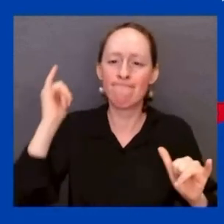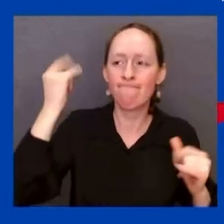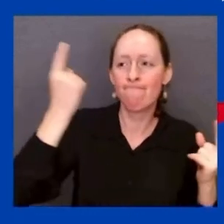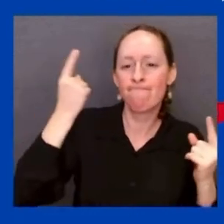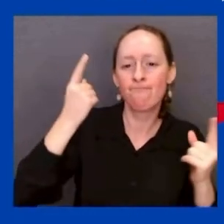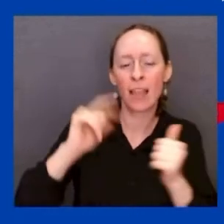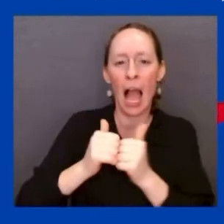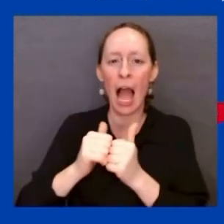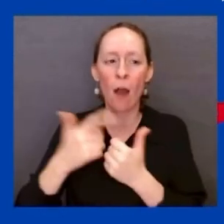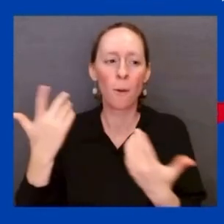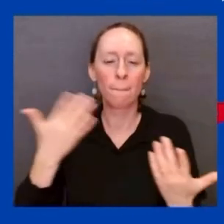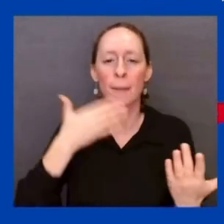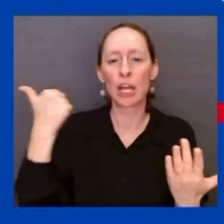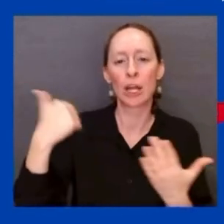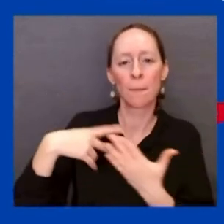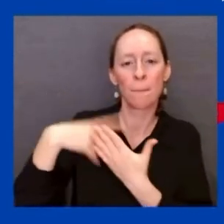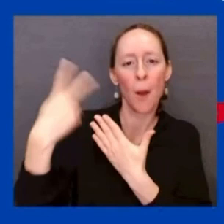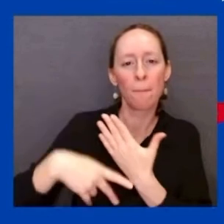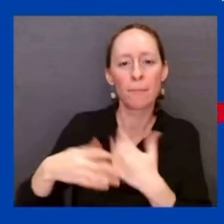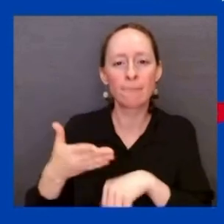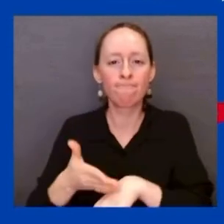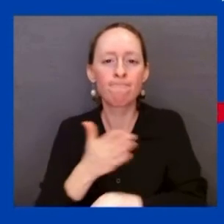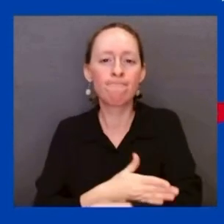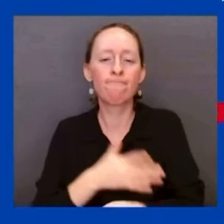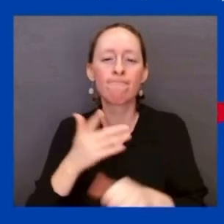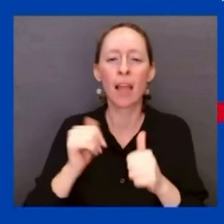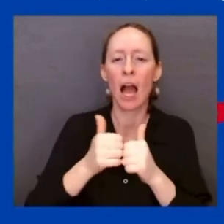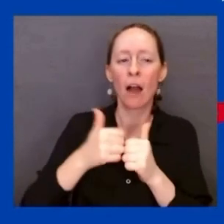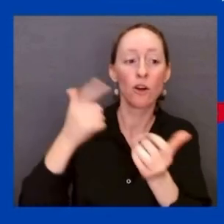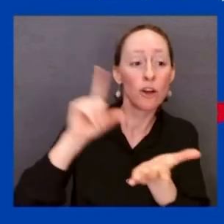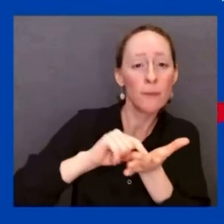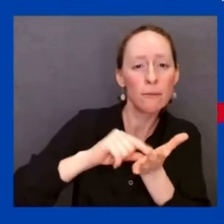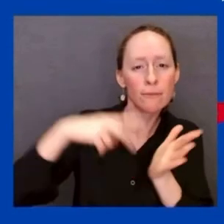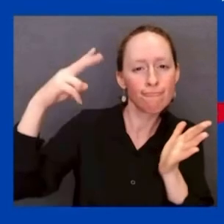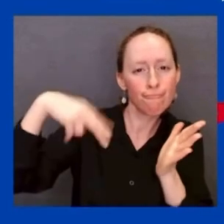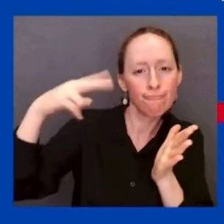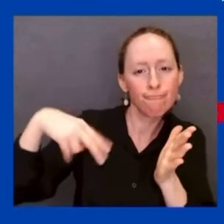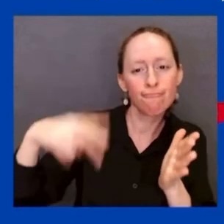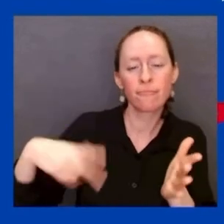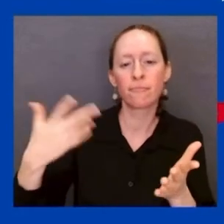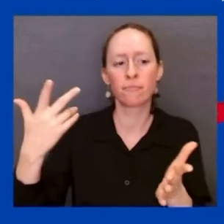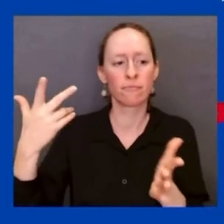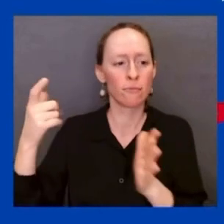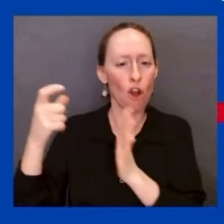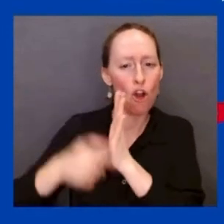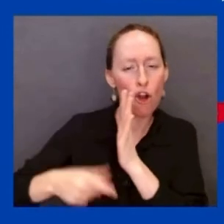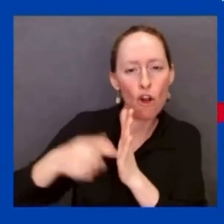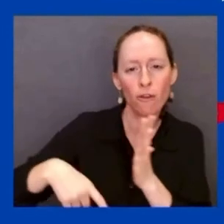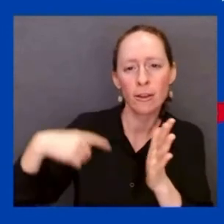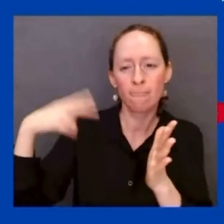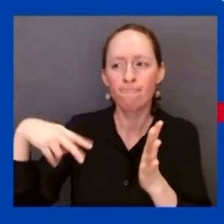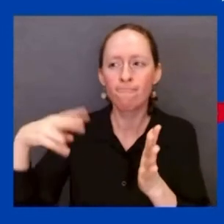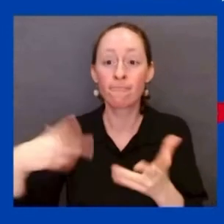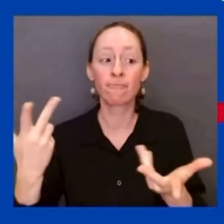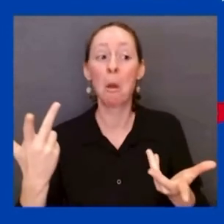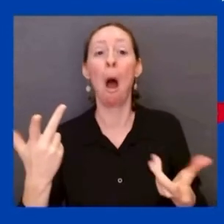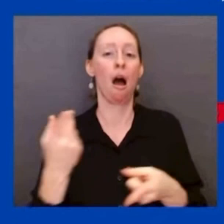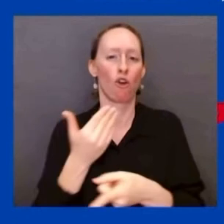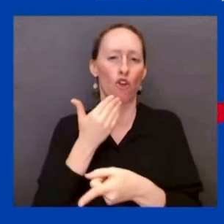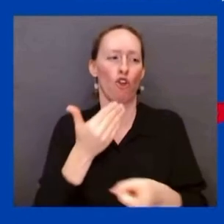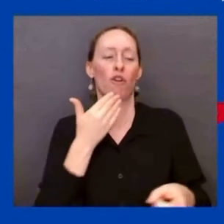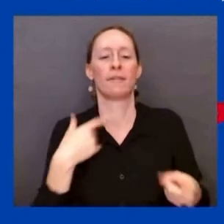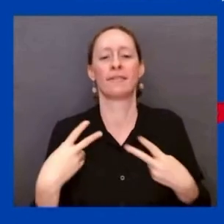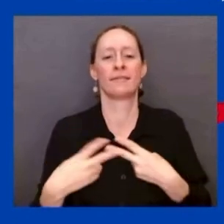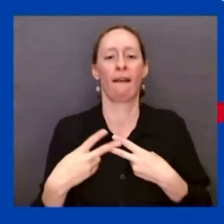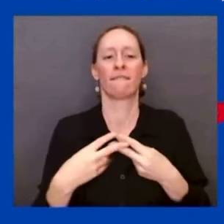for articles that I want my students to write about. So I think I'm very much, you know, we're all the same. You know, I think